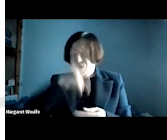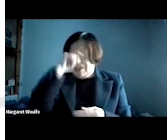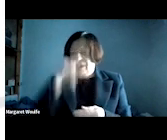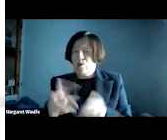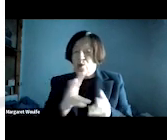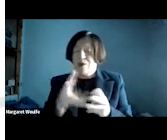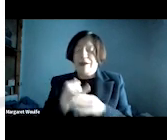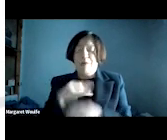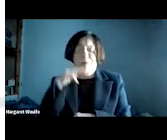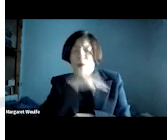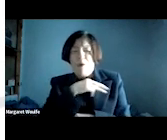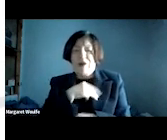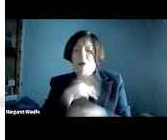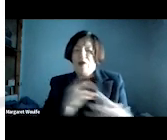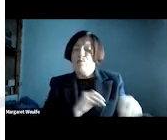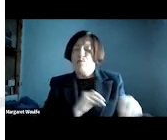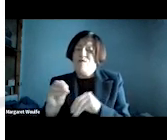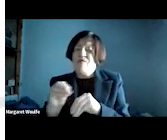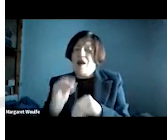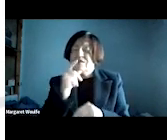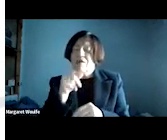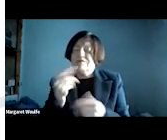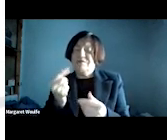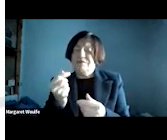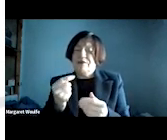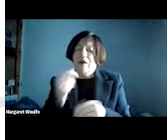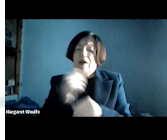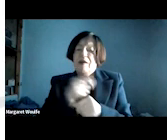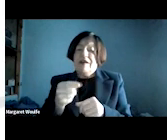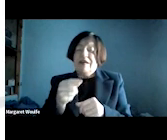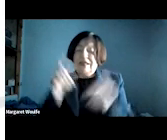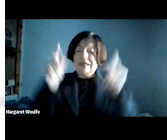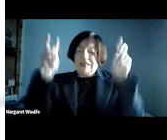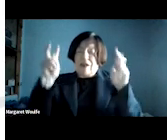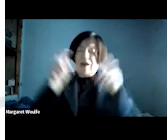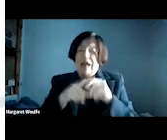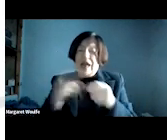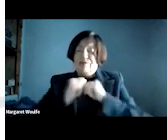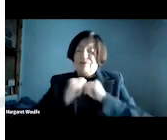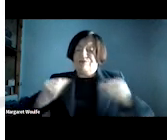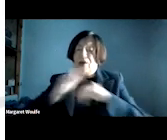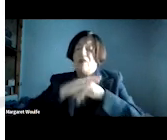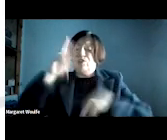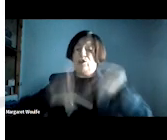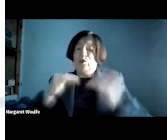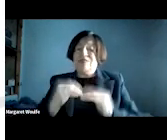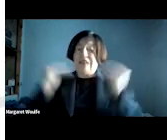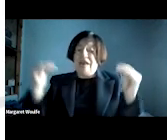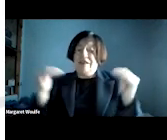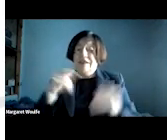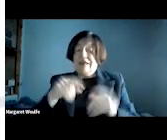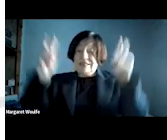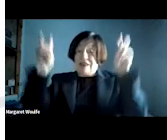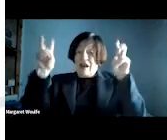is very important. And I want to move on now and just talk to you about the title and the scope of the new standard. So the